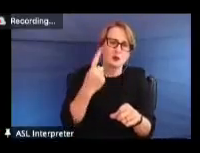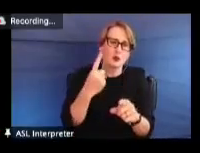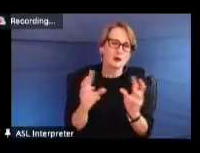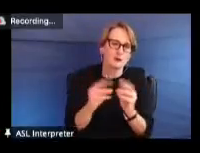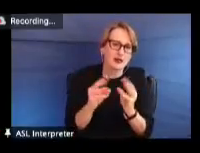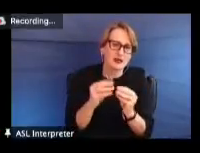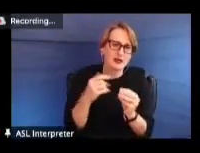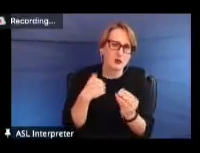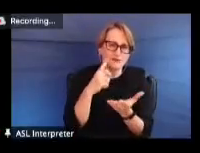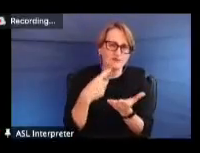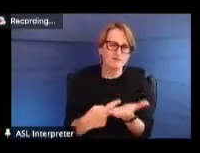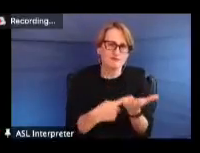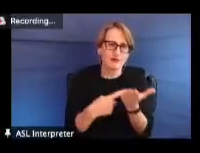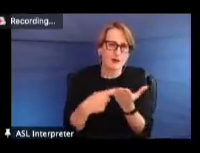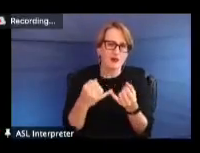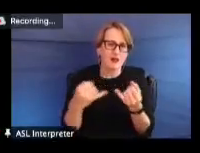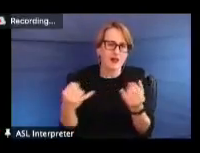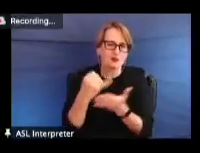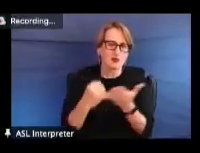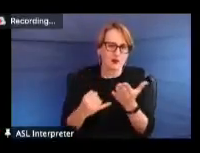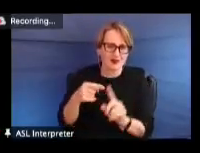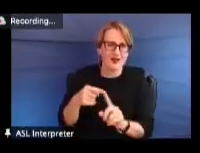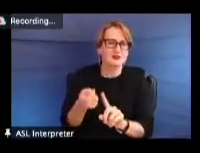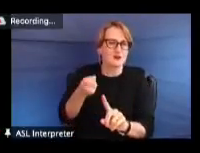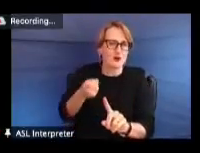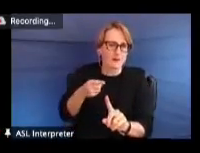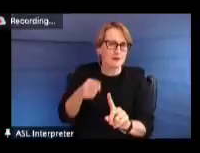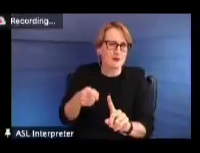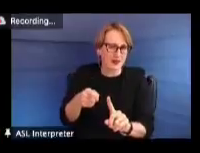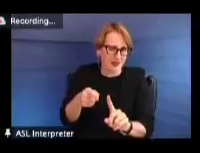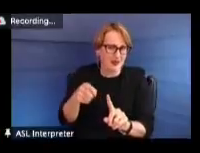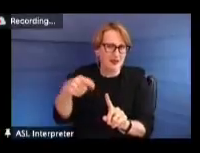all the line drawing. So that comes from the line drawing committee.